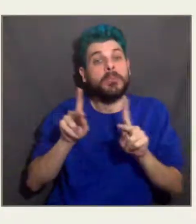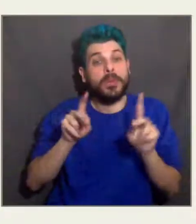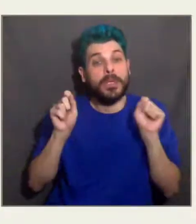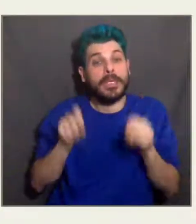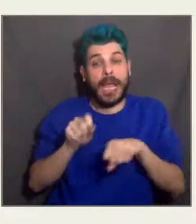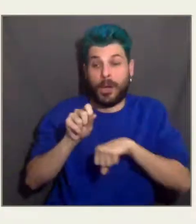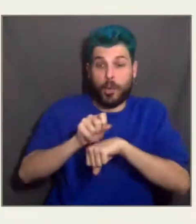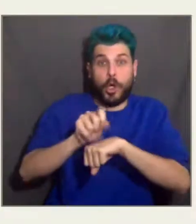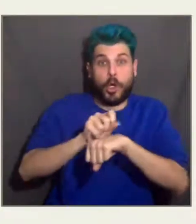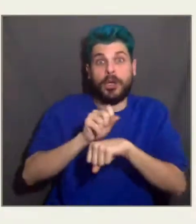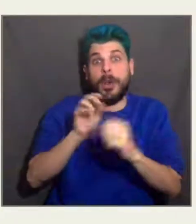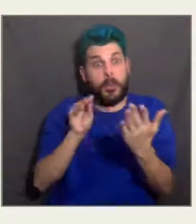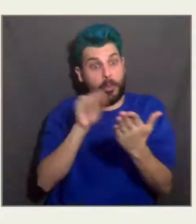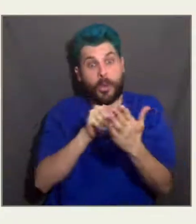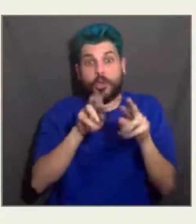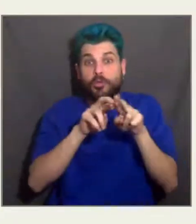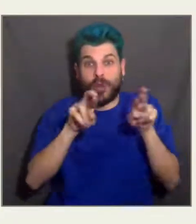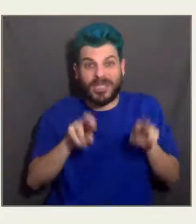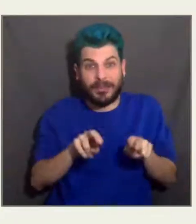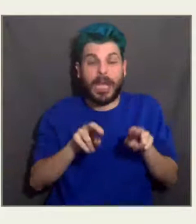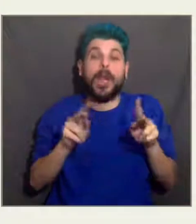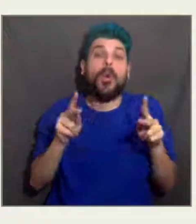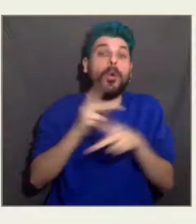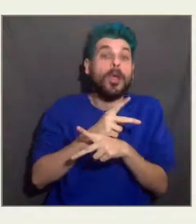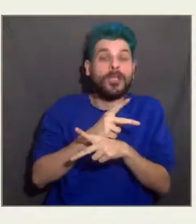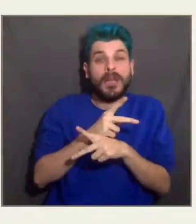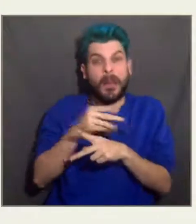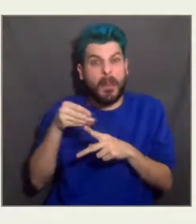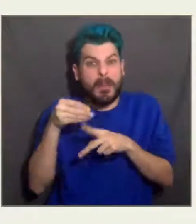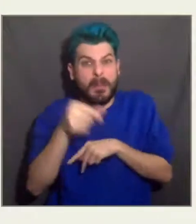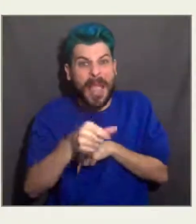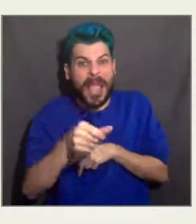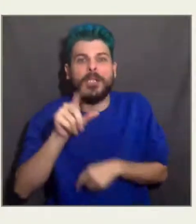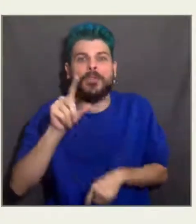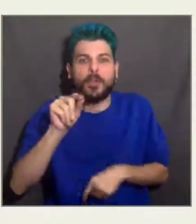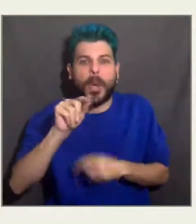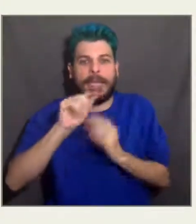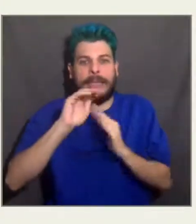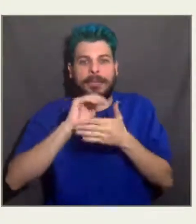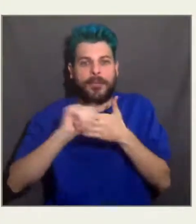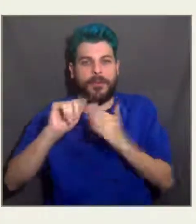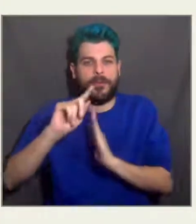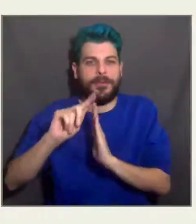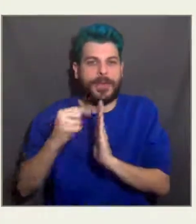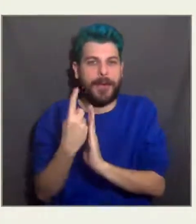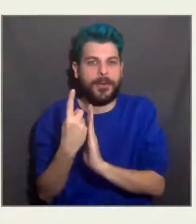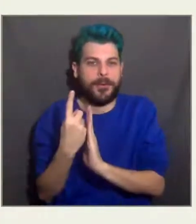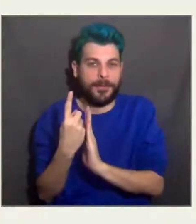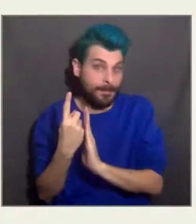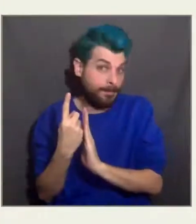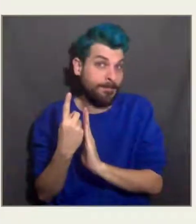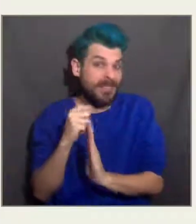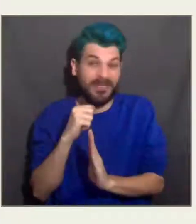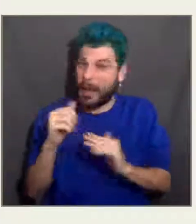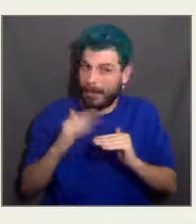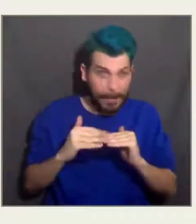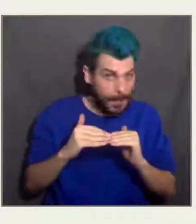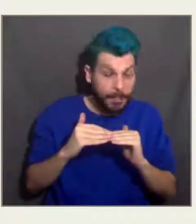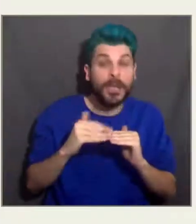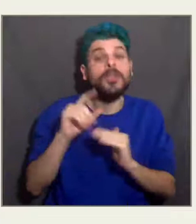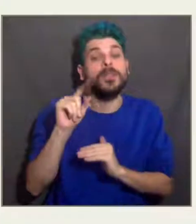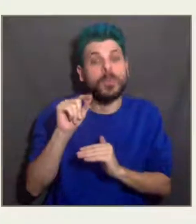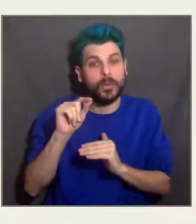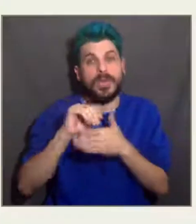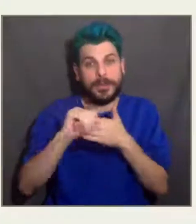hour, right? Not minimum wage. Because these folks, every one of us, deserve to be able to afford to live in